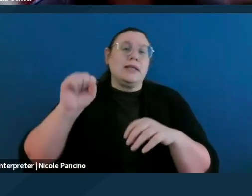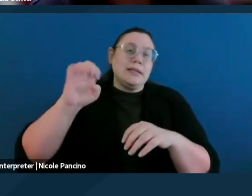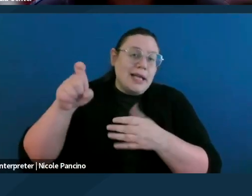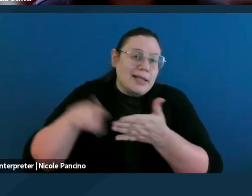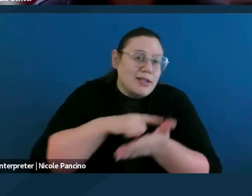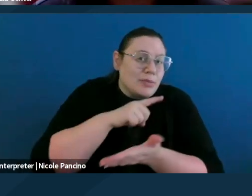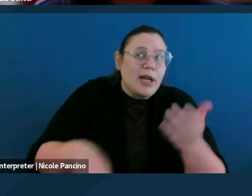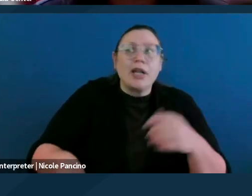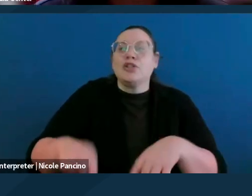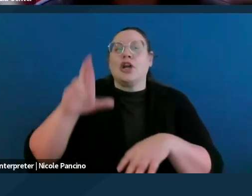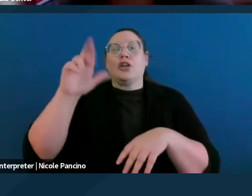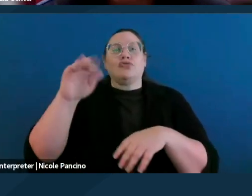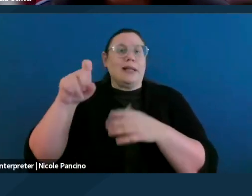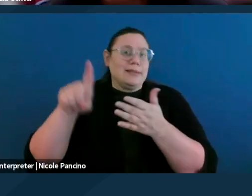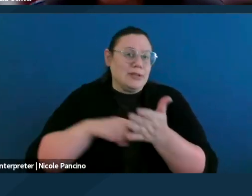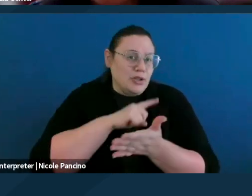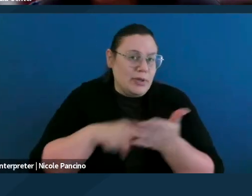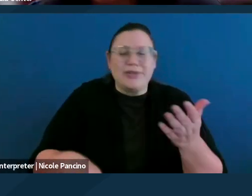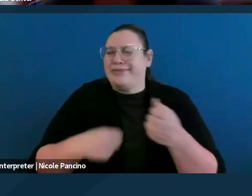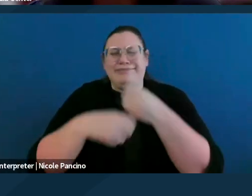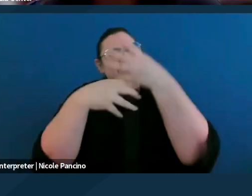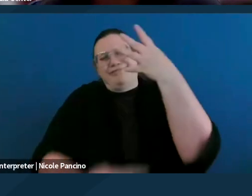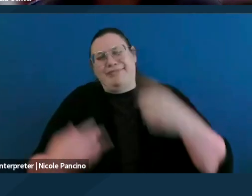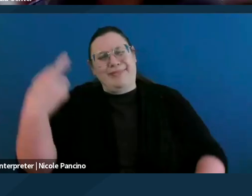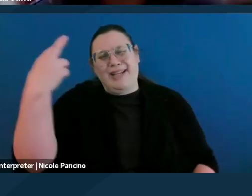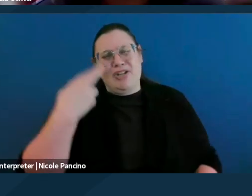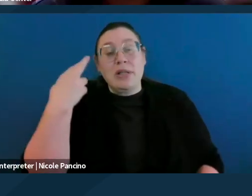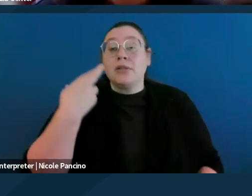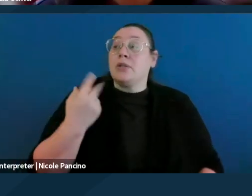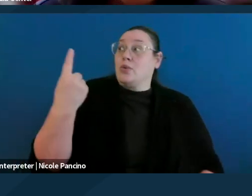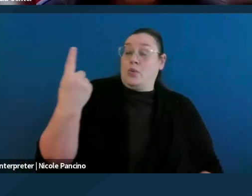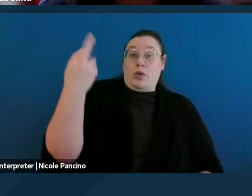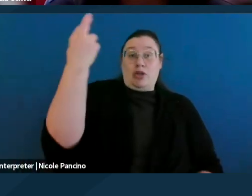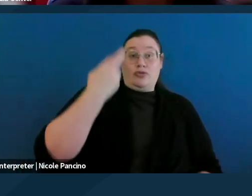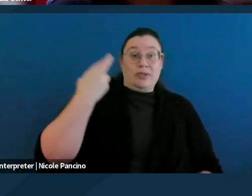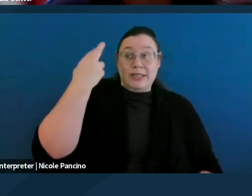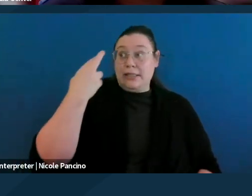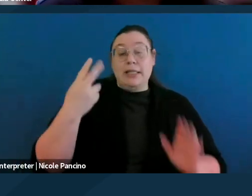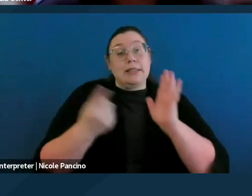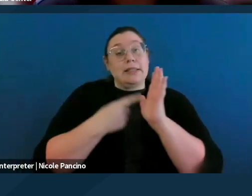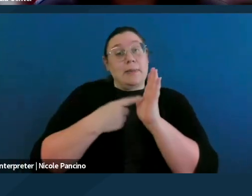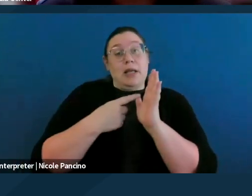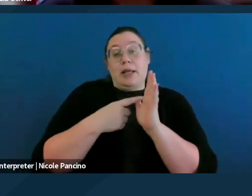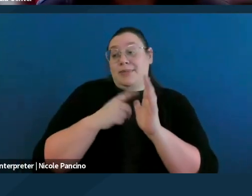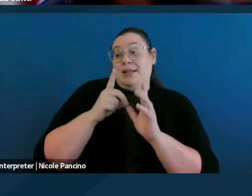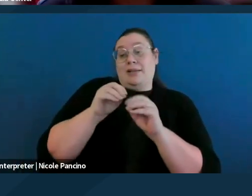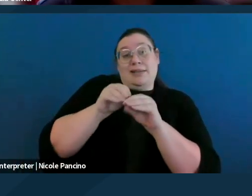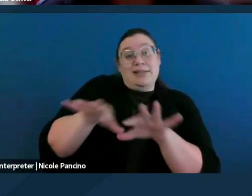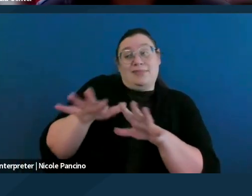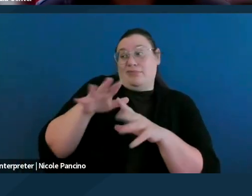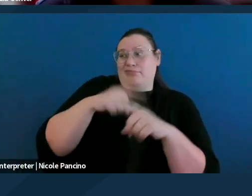discrimination. And there's a number of reasons for that. One of those reasons is that sometimes disparate impact